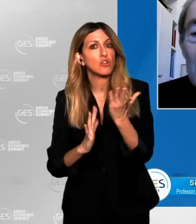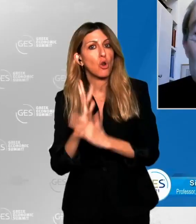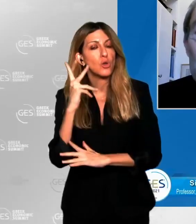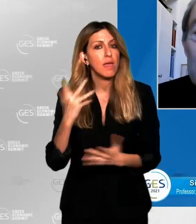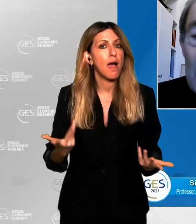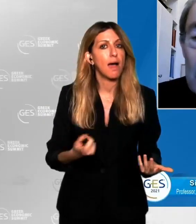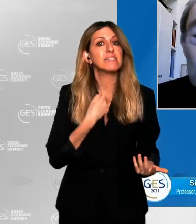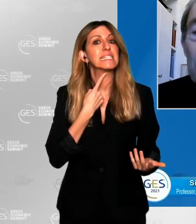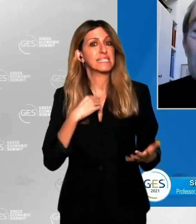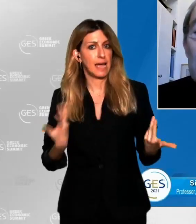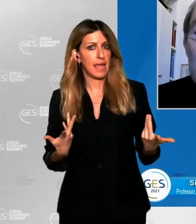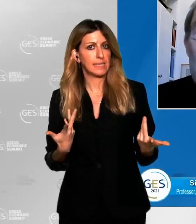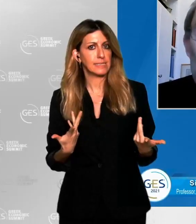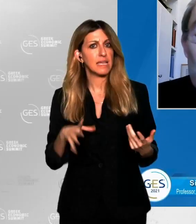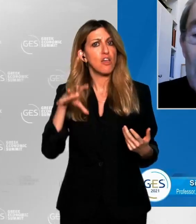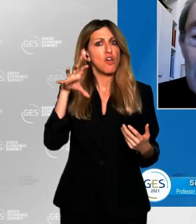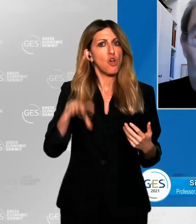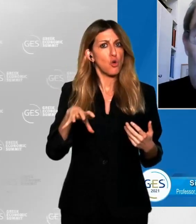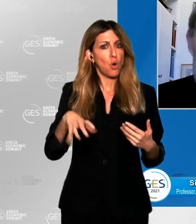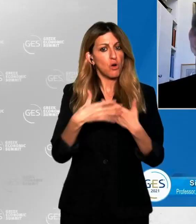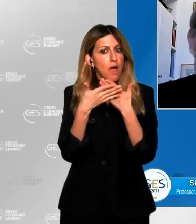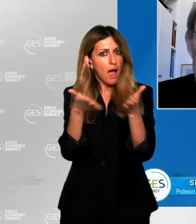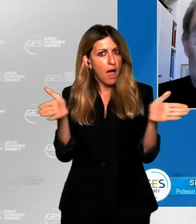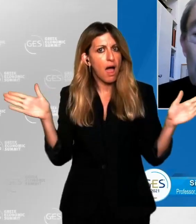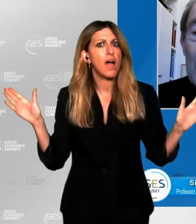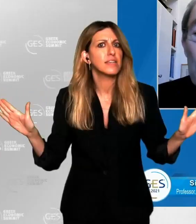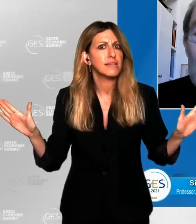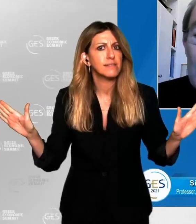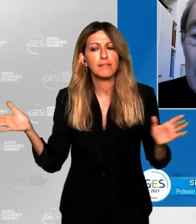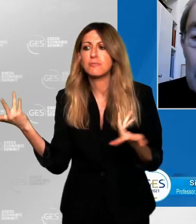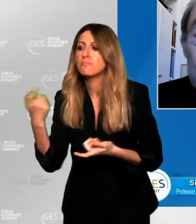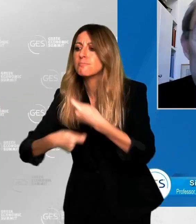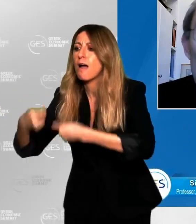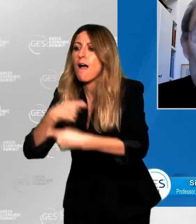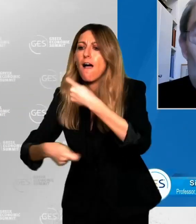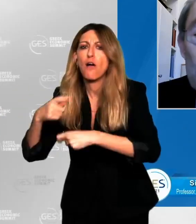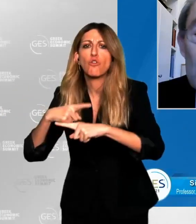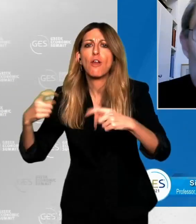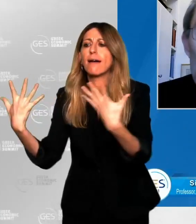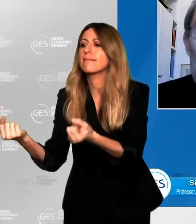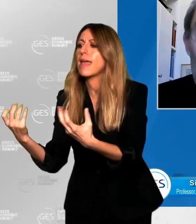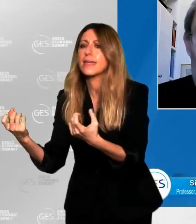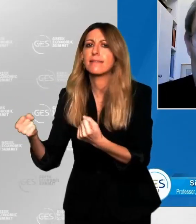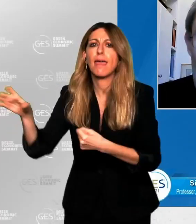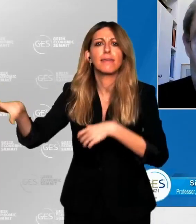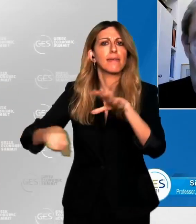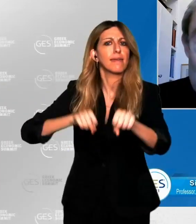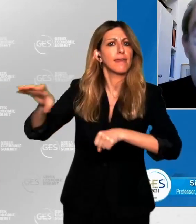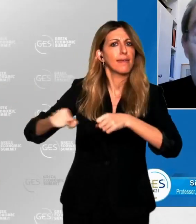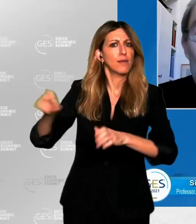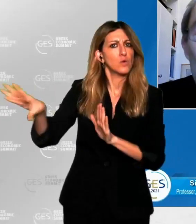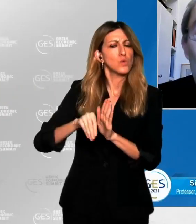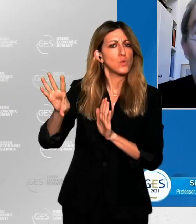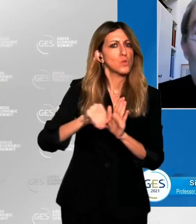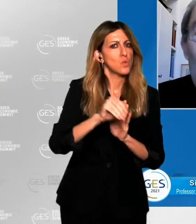rise in incomes across the country. And for that, we know now that big monopolies, for example, don't help. Corruption